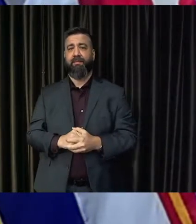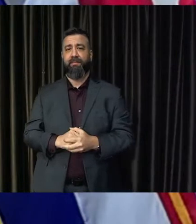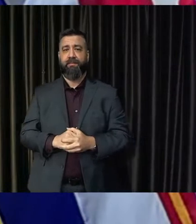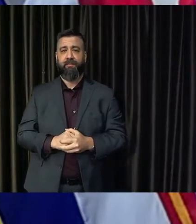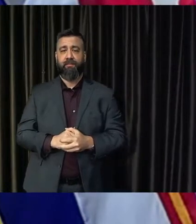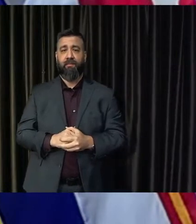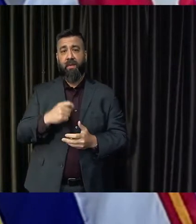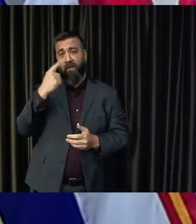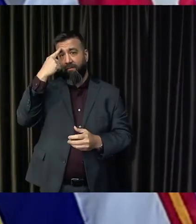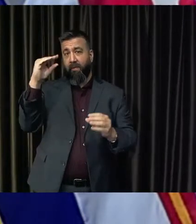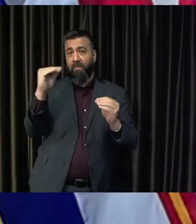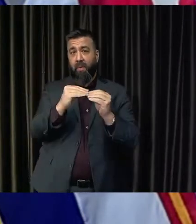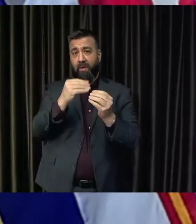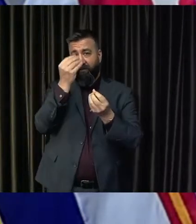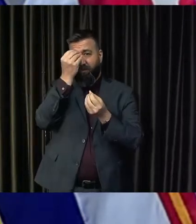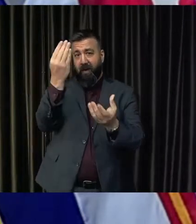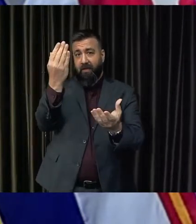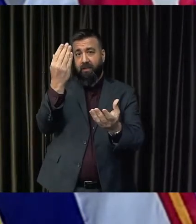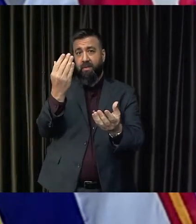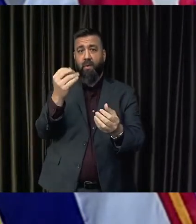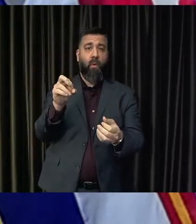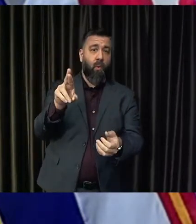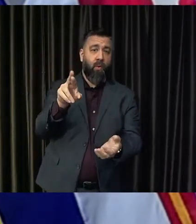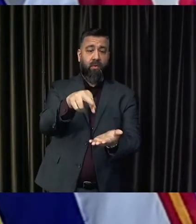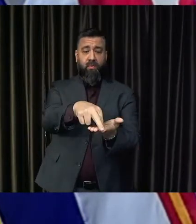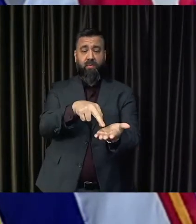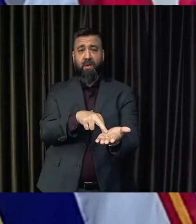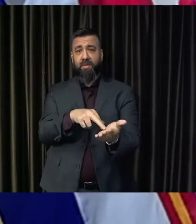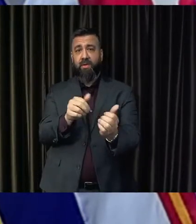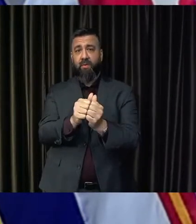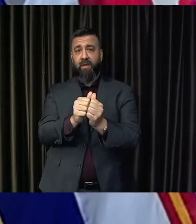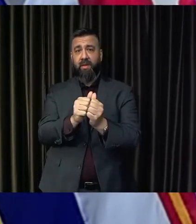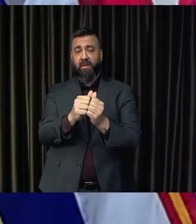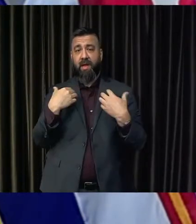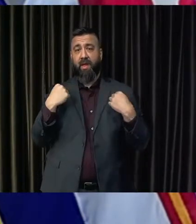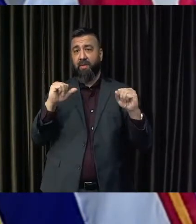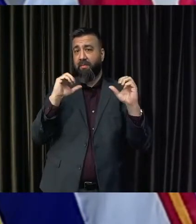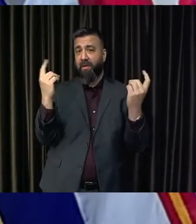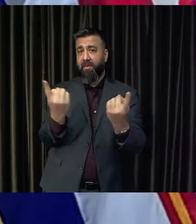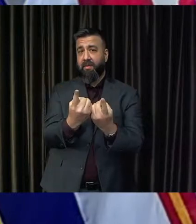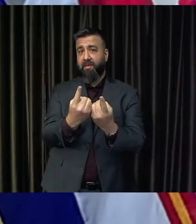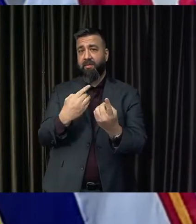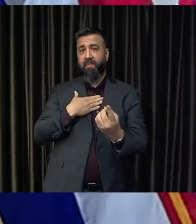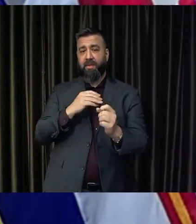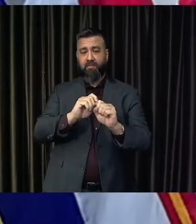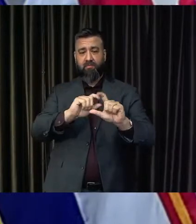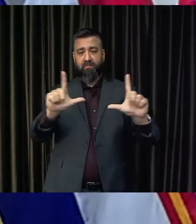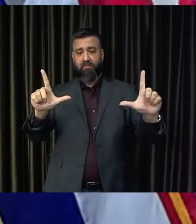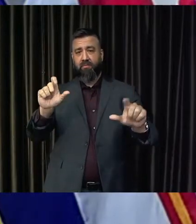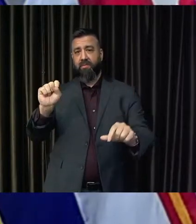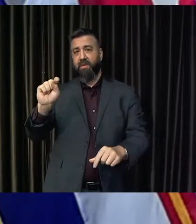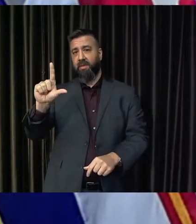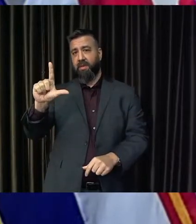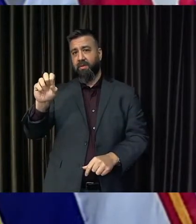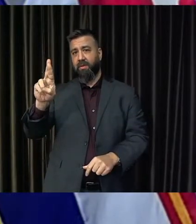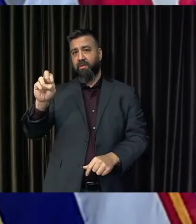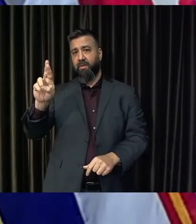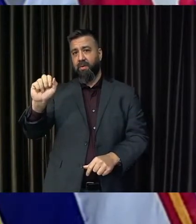For more information or to register for the vaccine with the St. Louis County Department of Public Health, please visit